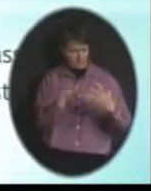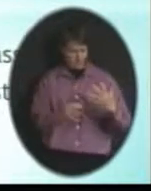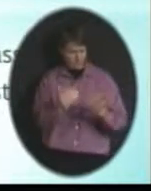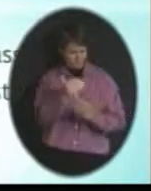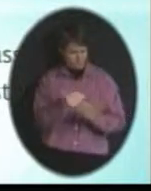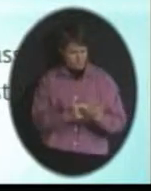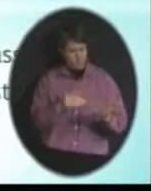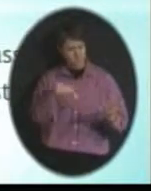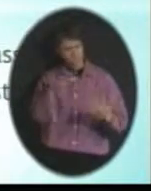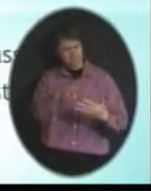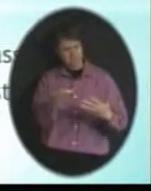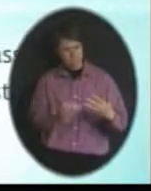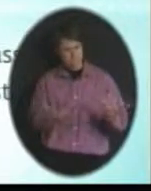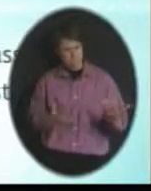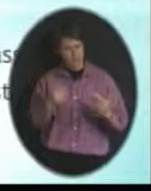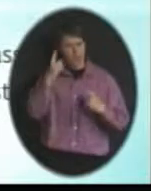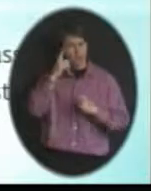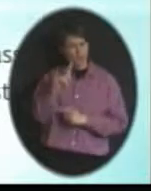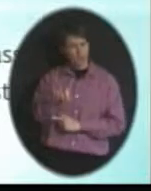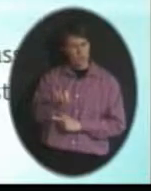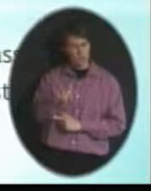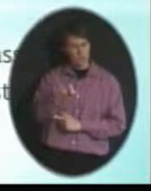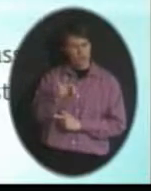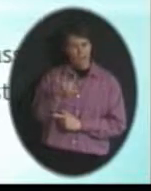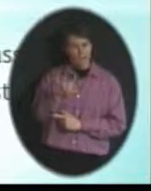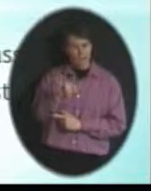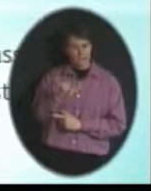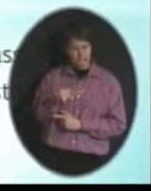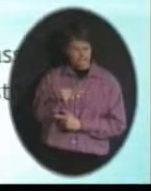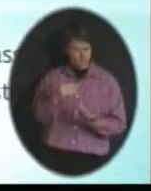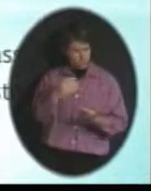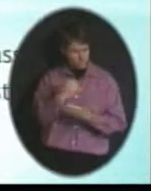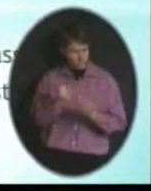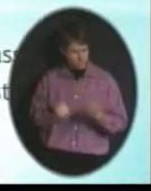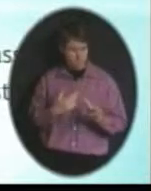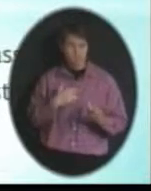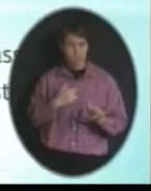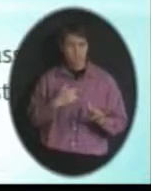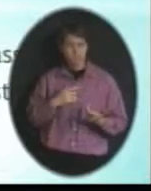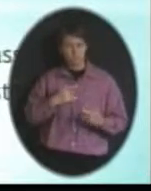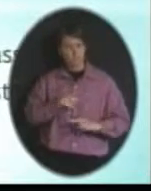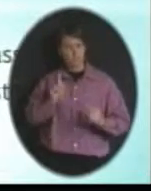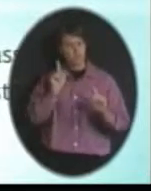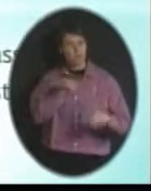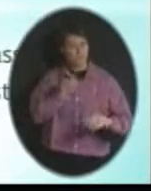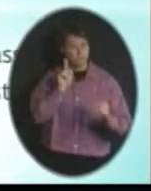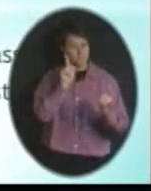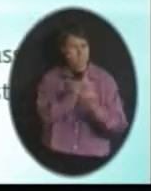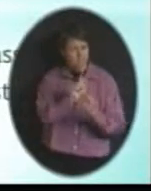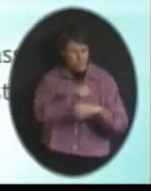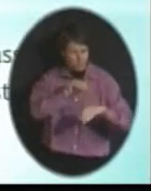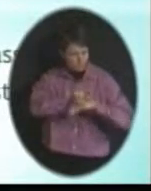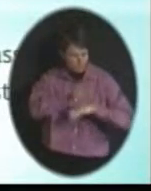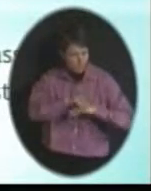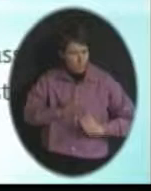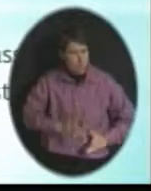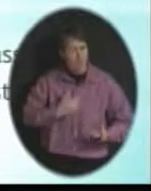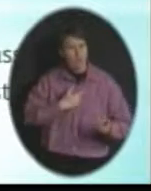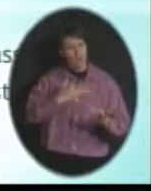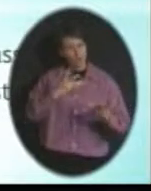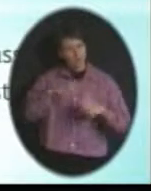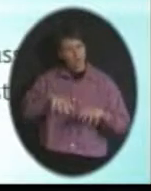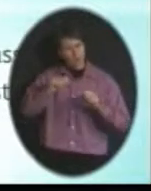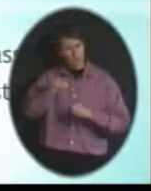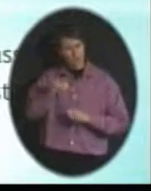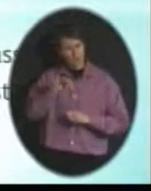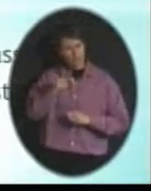options, and I thought drafting would be an interesting course. Well, when I went to talk to my guidance counselor and tell him that I wanted to take the drafting course,